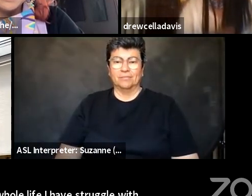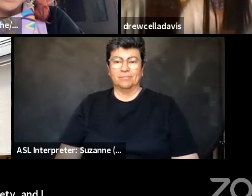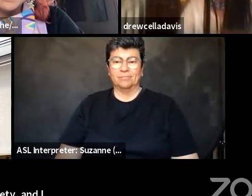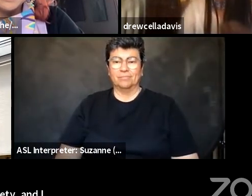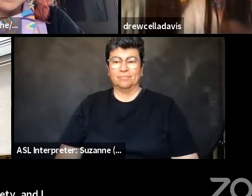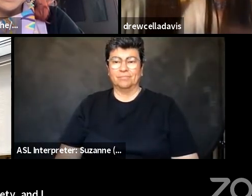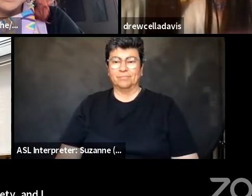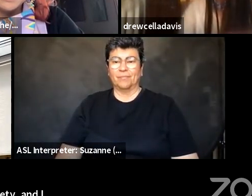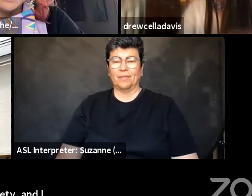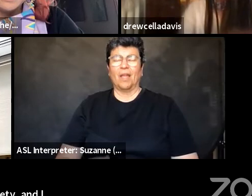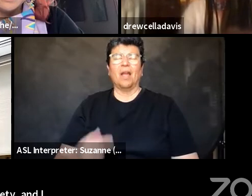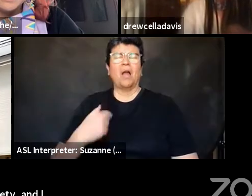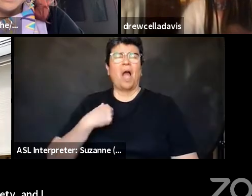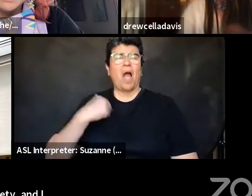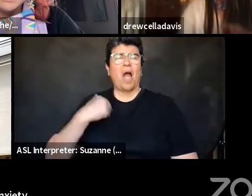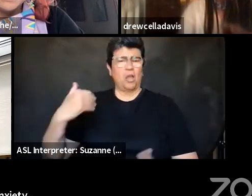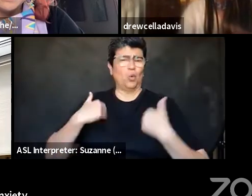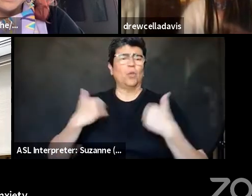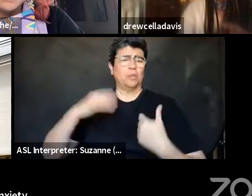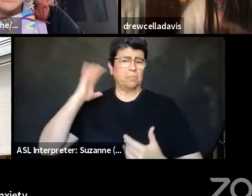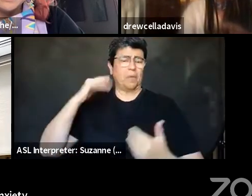I acted some as a youth, but